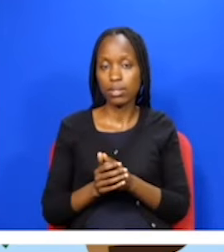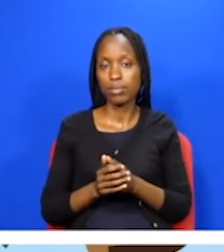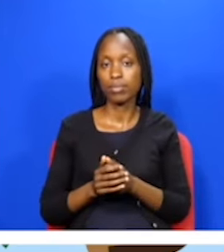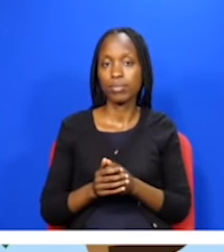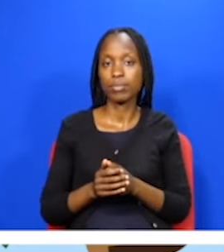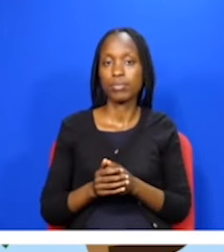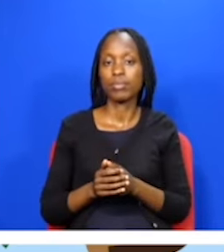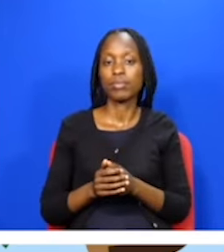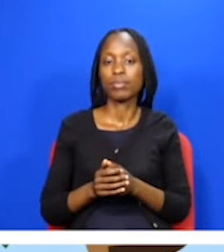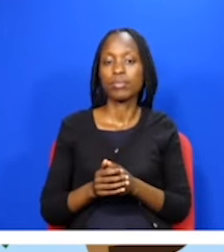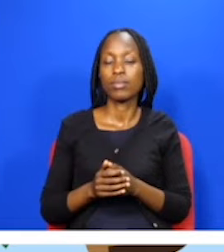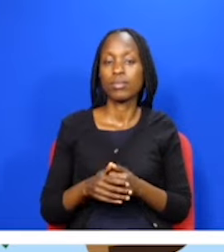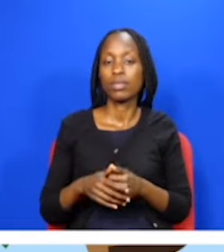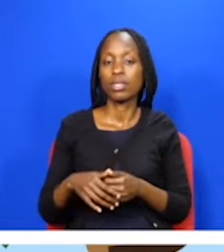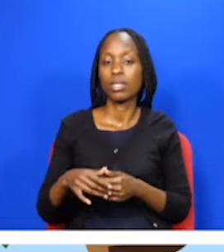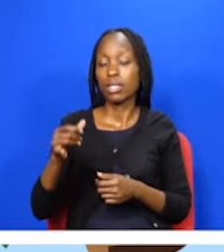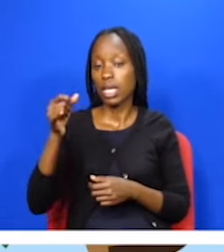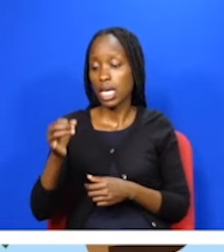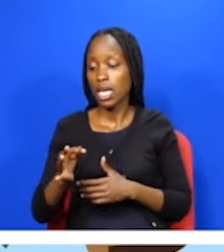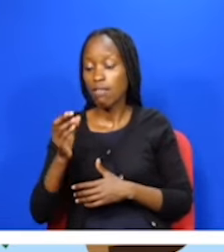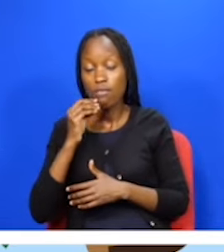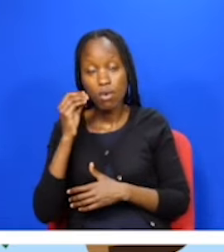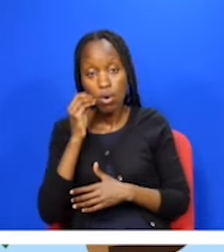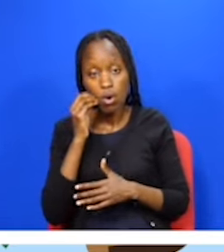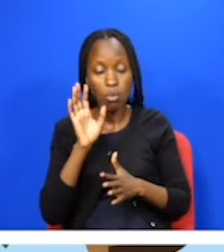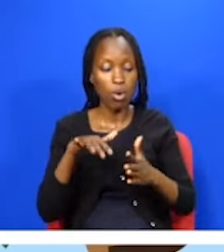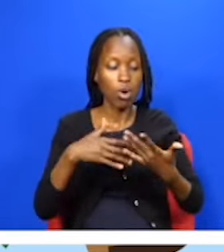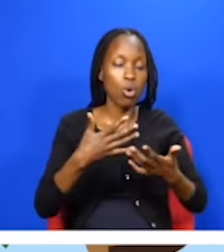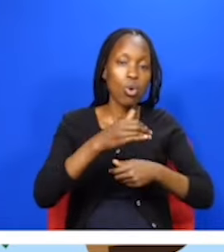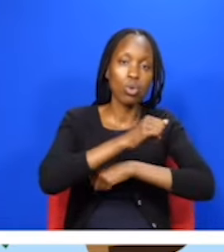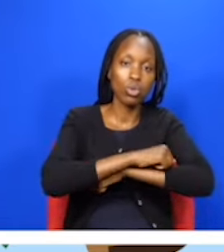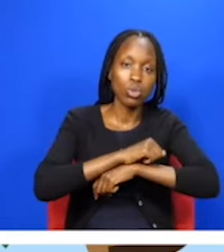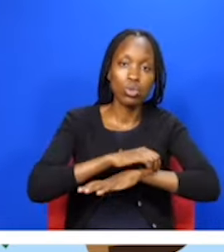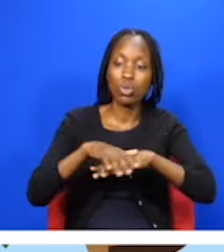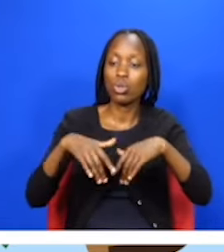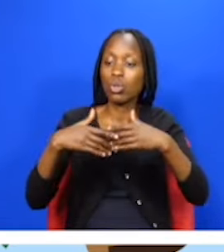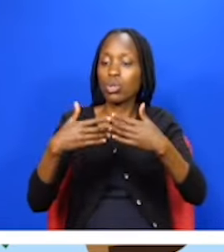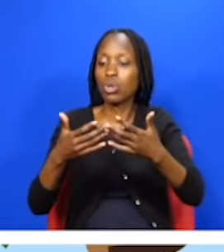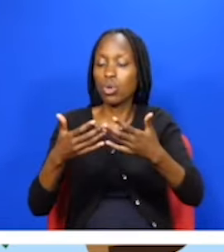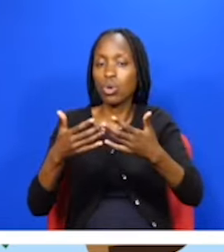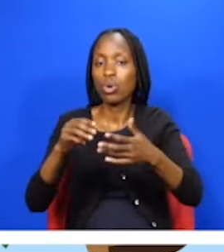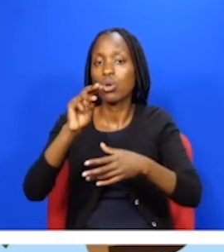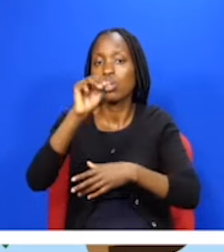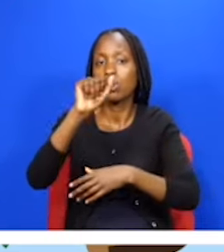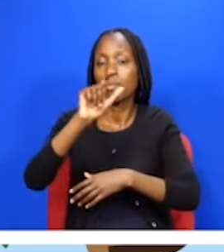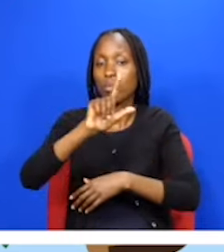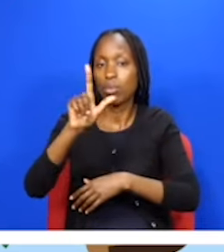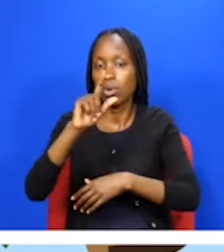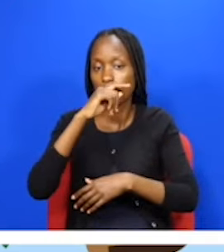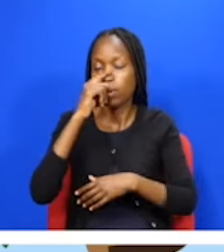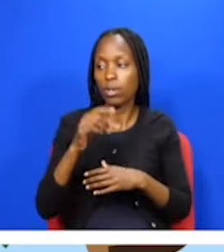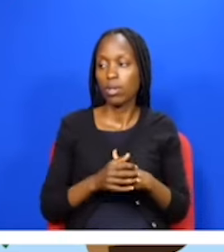is. It might be from your home, to the school, to the malls, to the